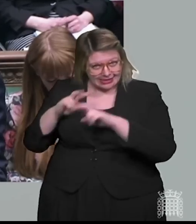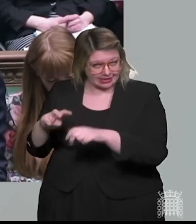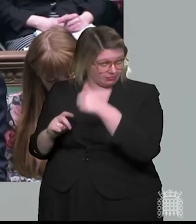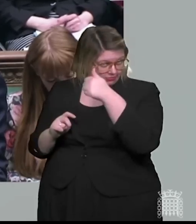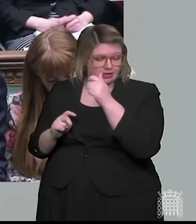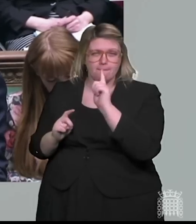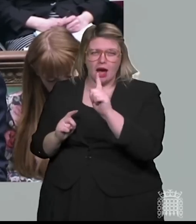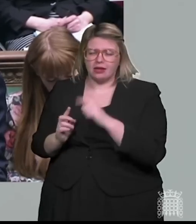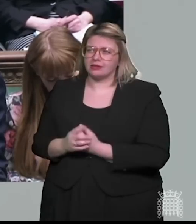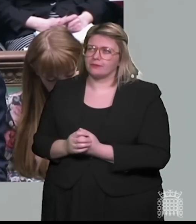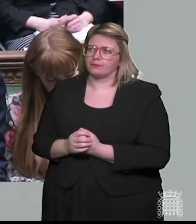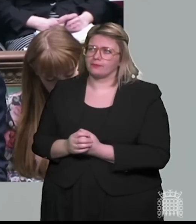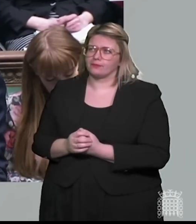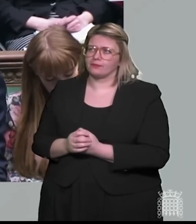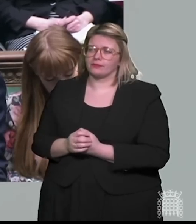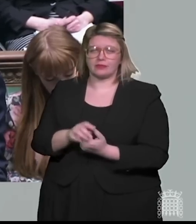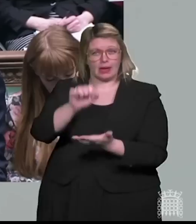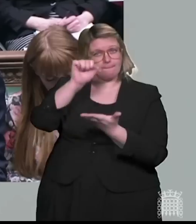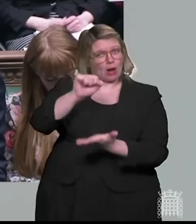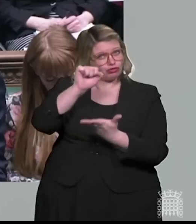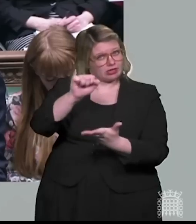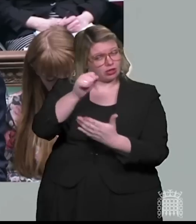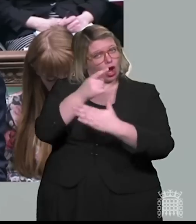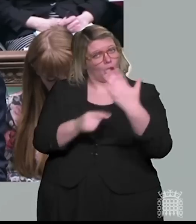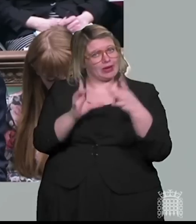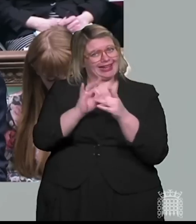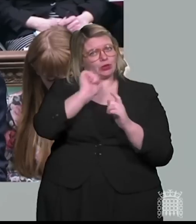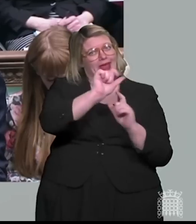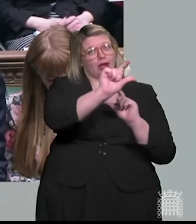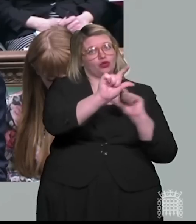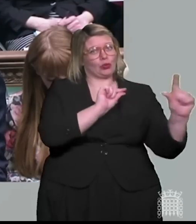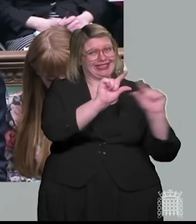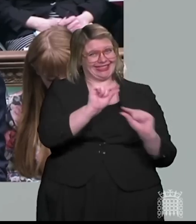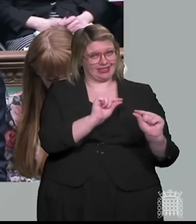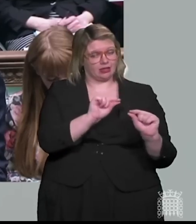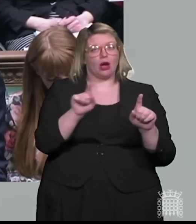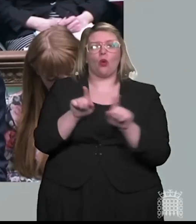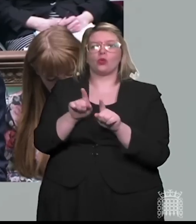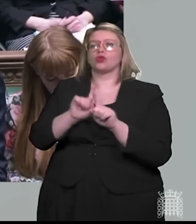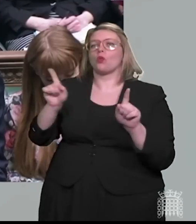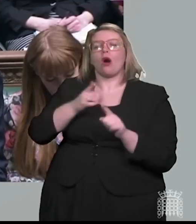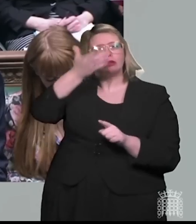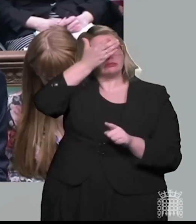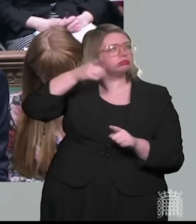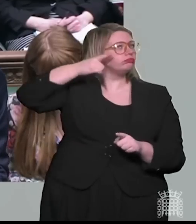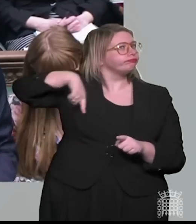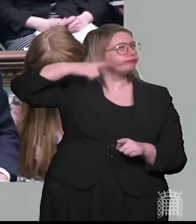Madam Deputy Speaker, a budget is not just about the choices made, but the choices ignored.